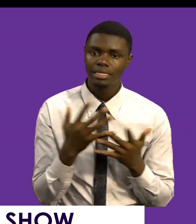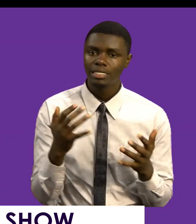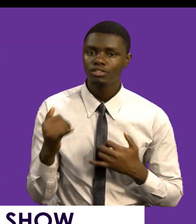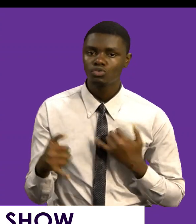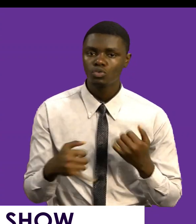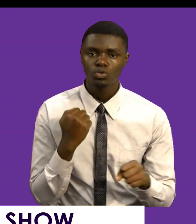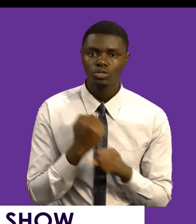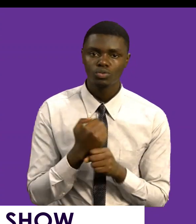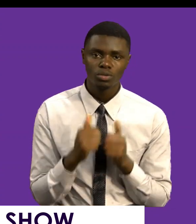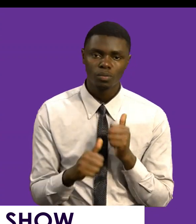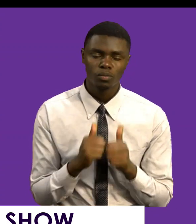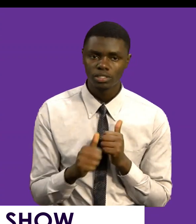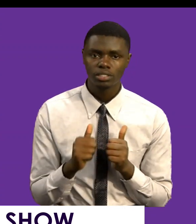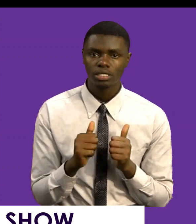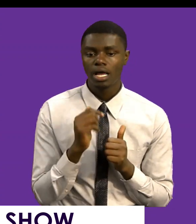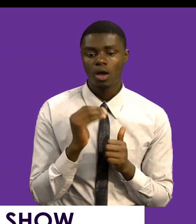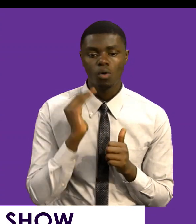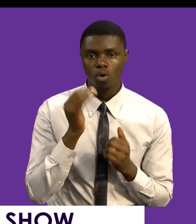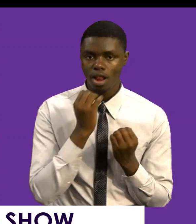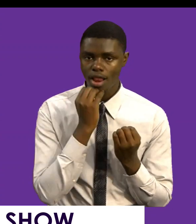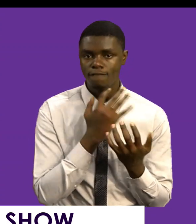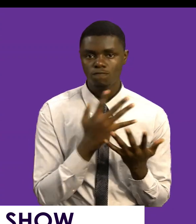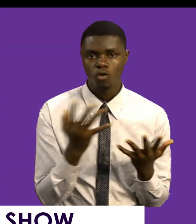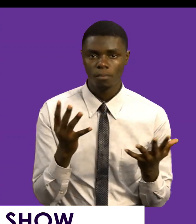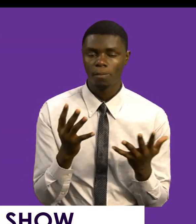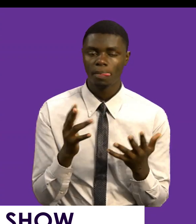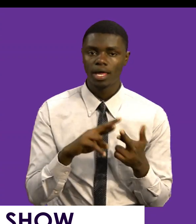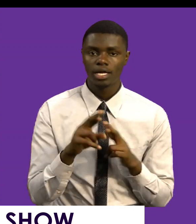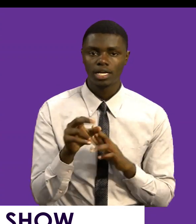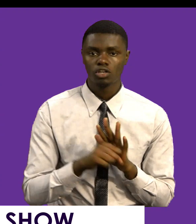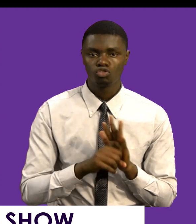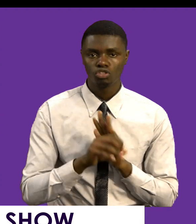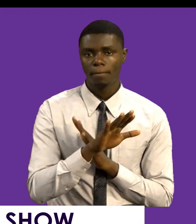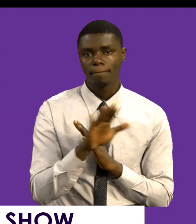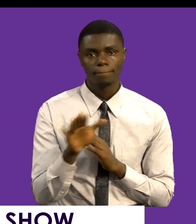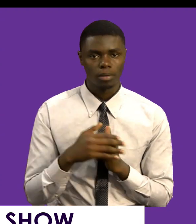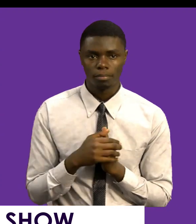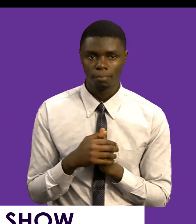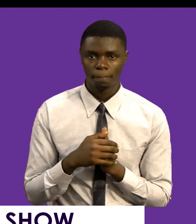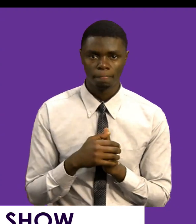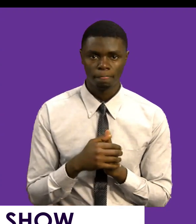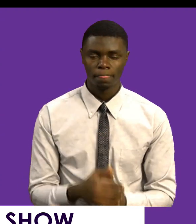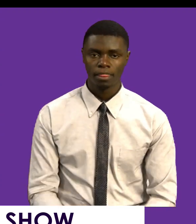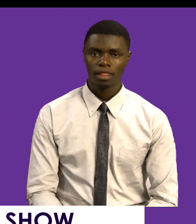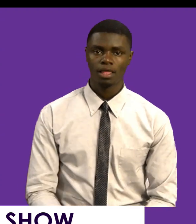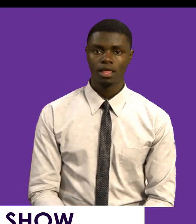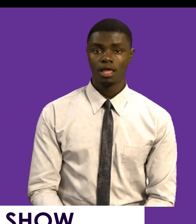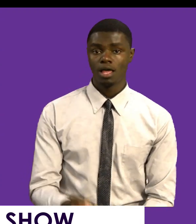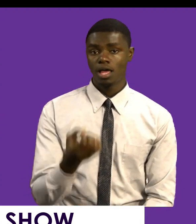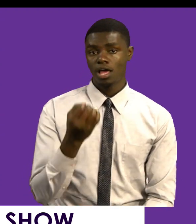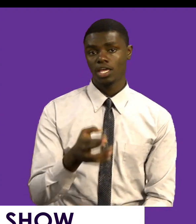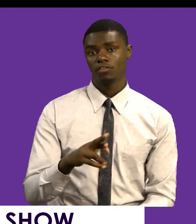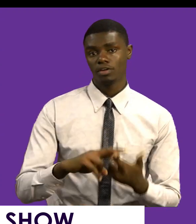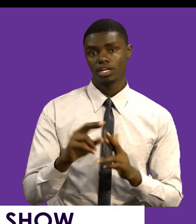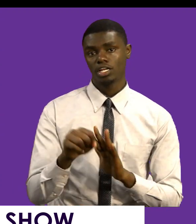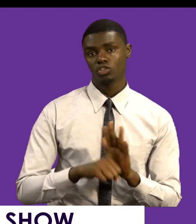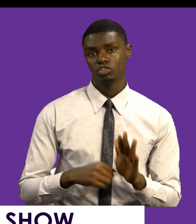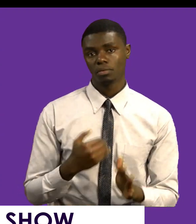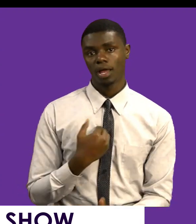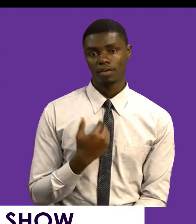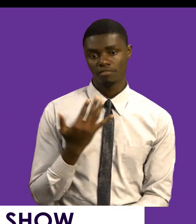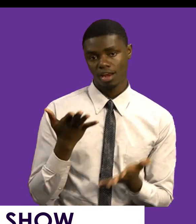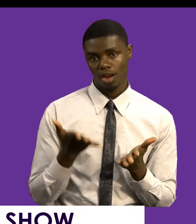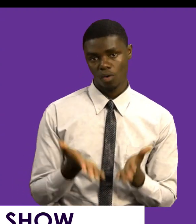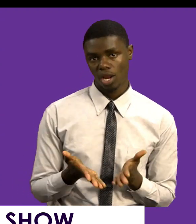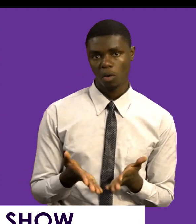enjoy doing? This will inform your relationship. Just in case you're in a relationship right now